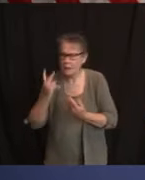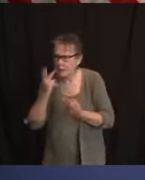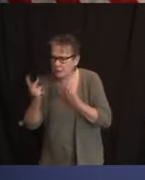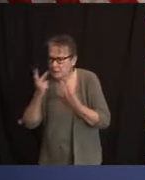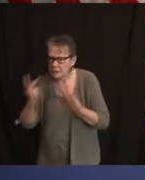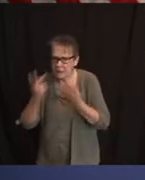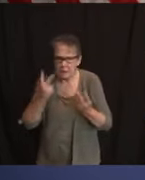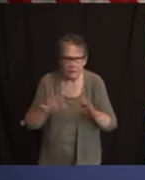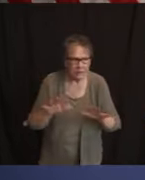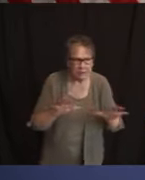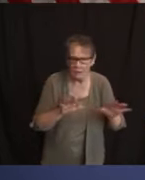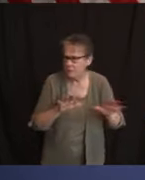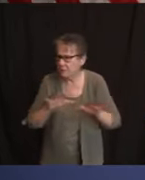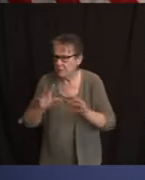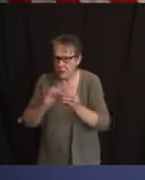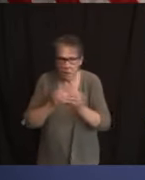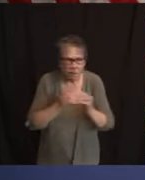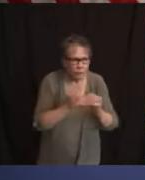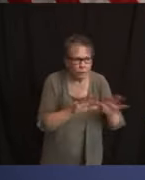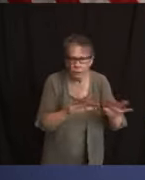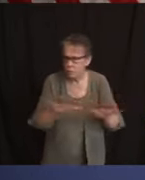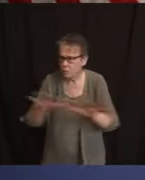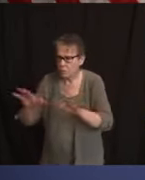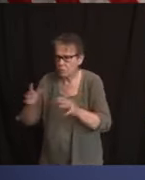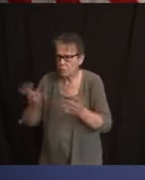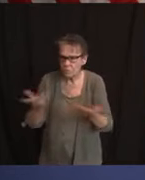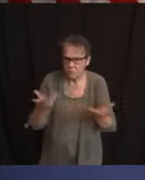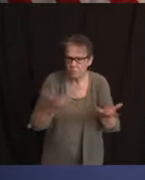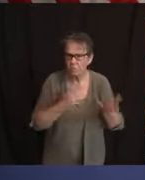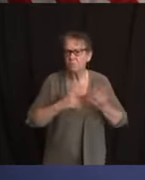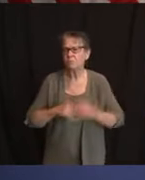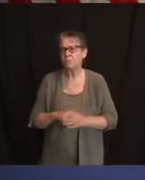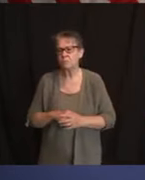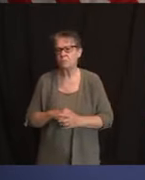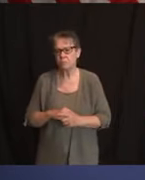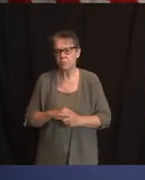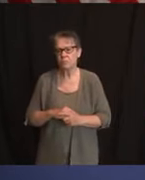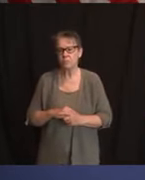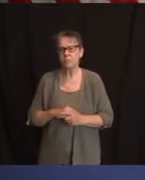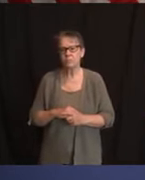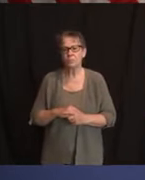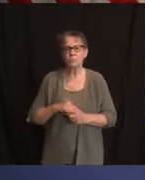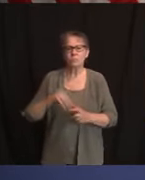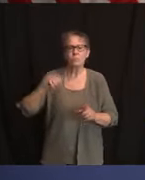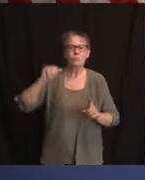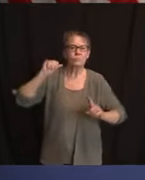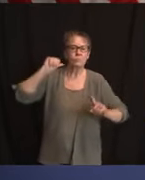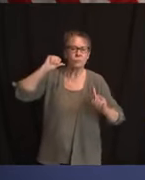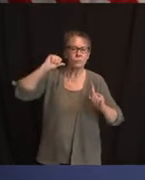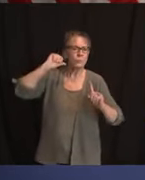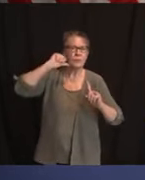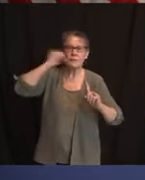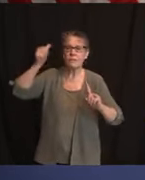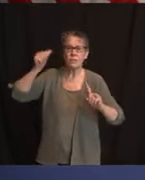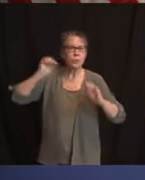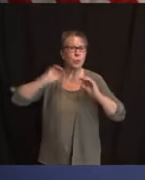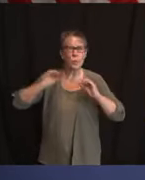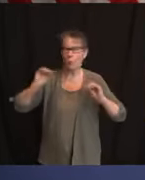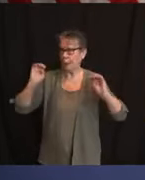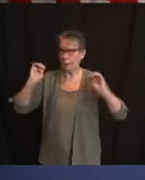on that. But tomorrow, please do, unless there's an emergency, please God, 1 o'clock tomorrow, testing and contact tracing will be the